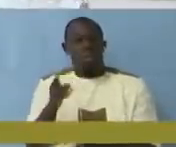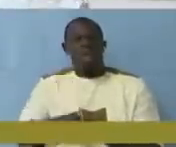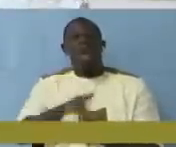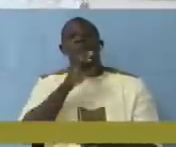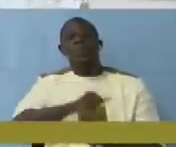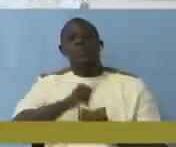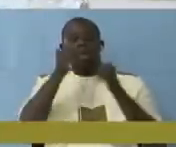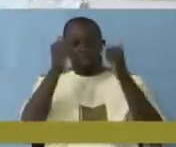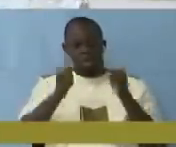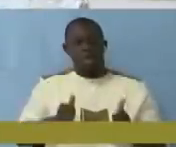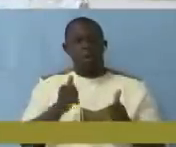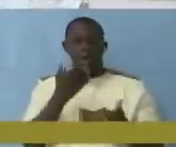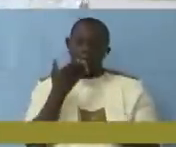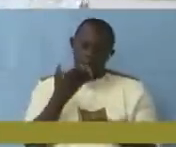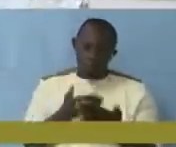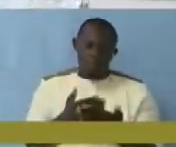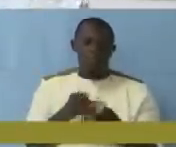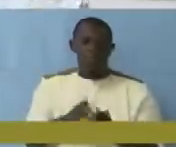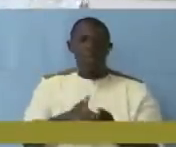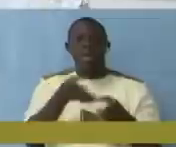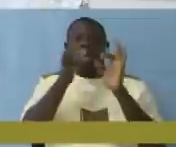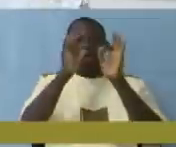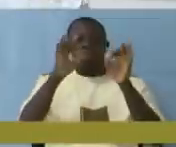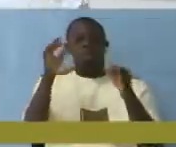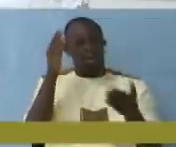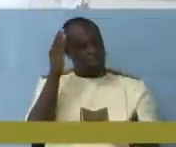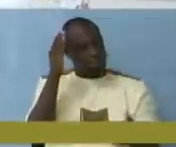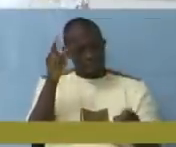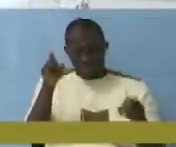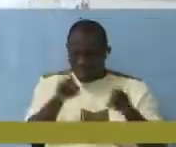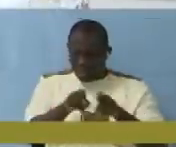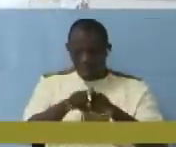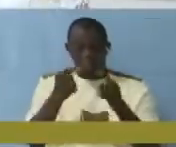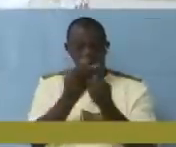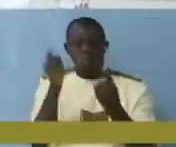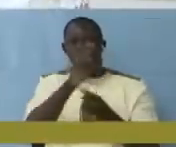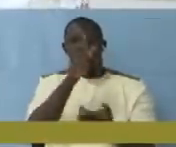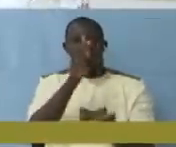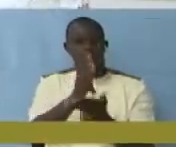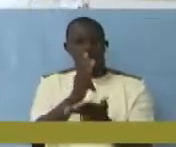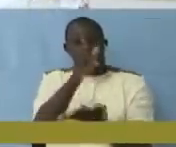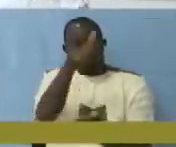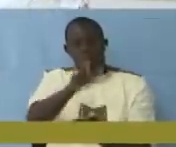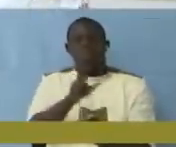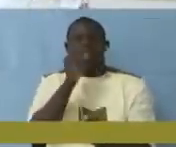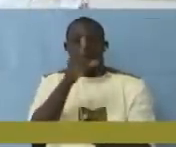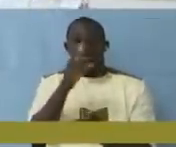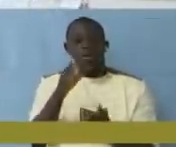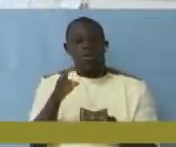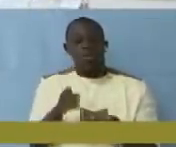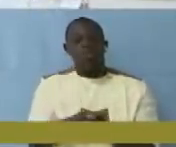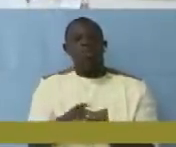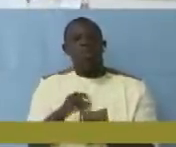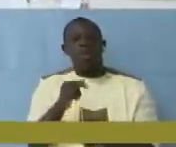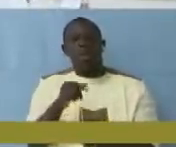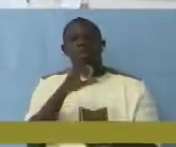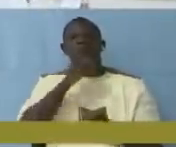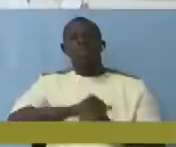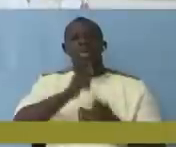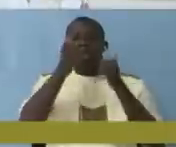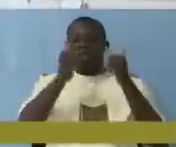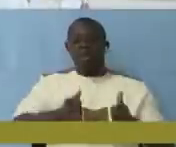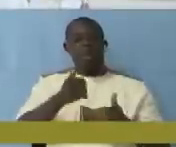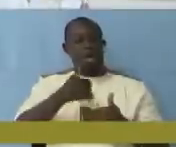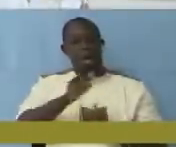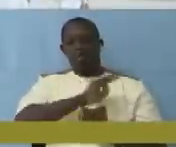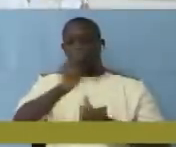restating exactly what the witnesses say. I don't expect him that word from him that we are so notorious. Definitely, I don't.